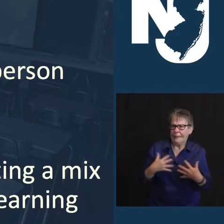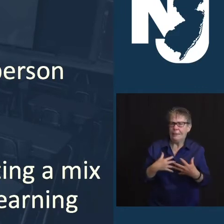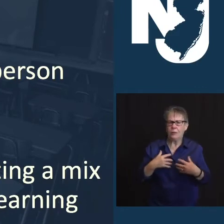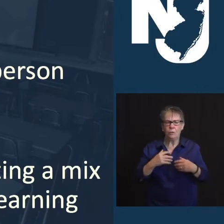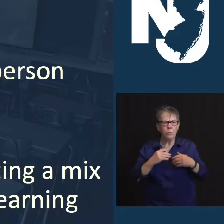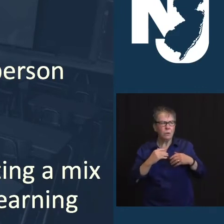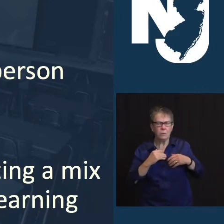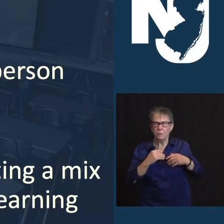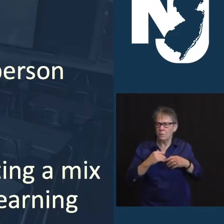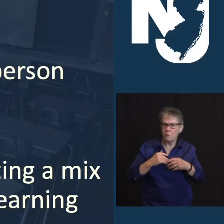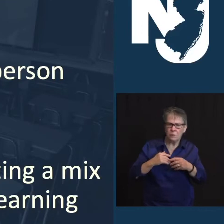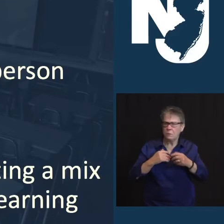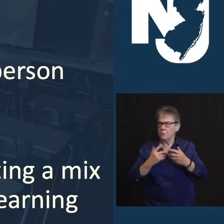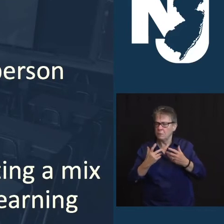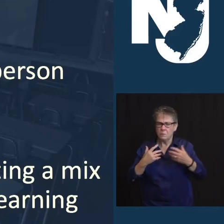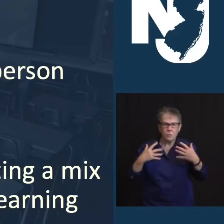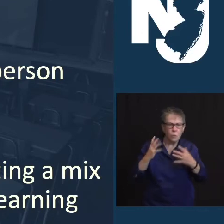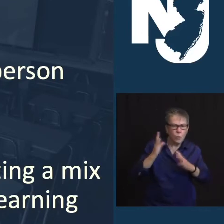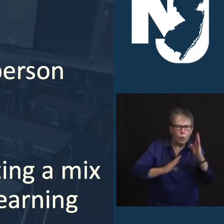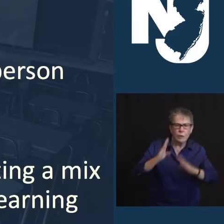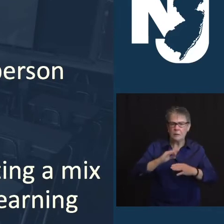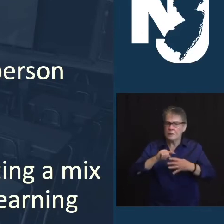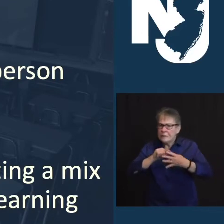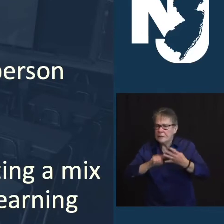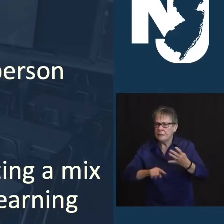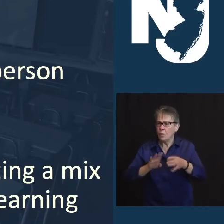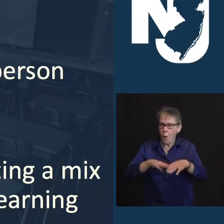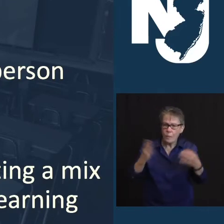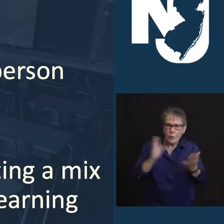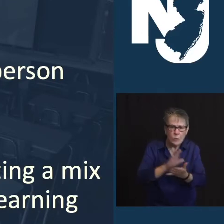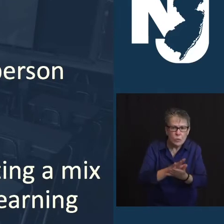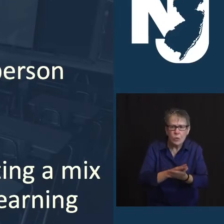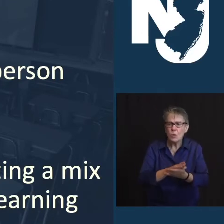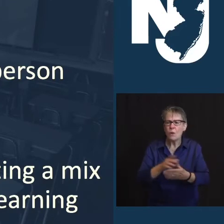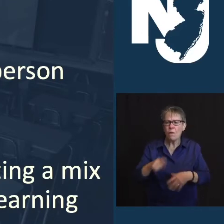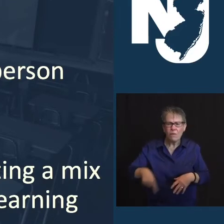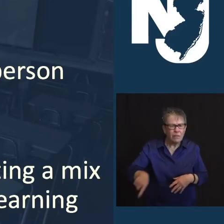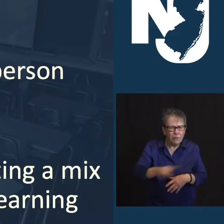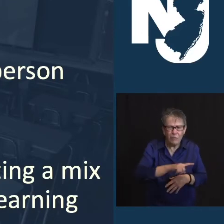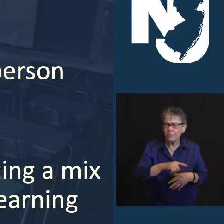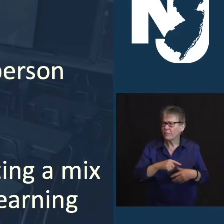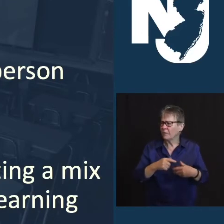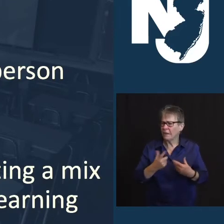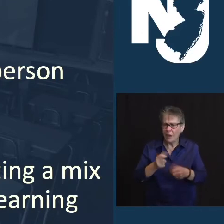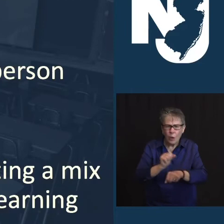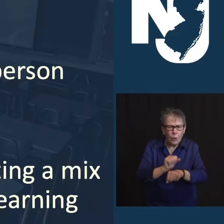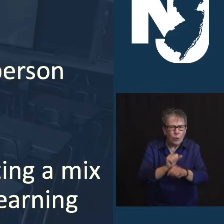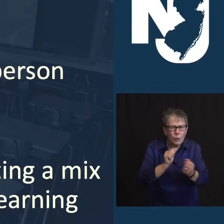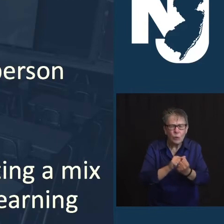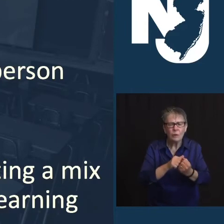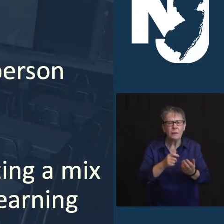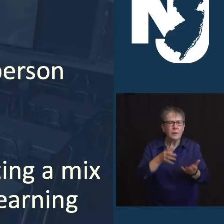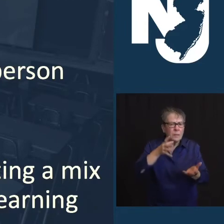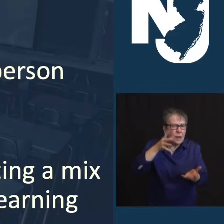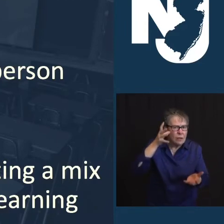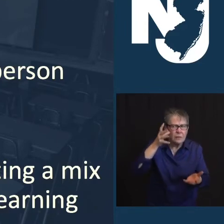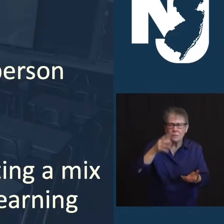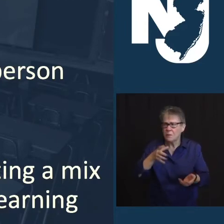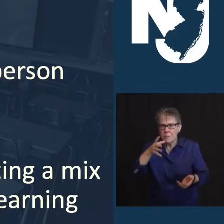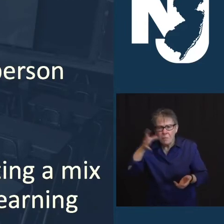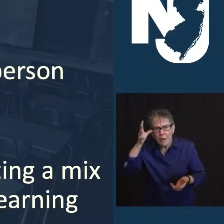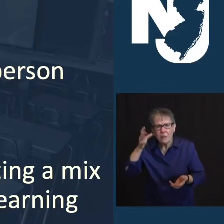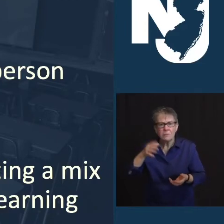all members of our educational community, including moms and dads and our students, as well as educators and staff, for